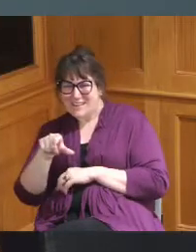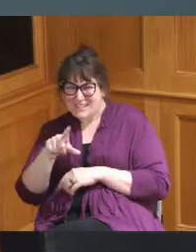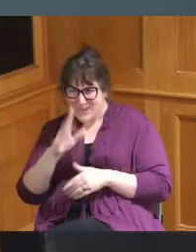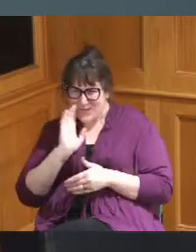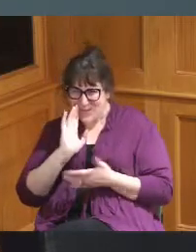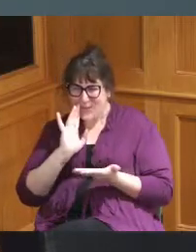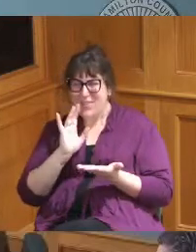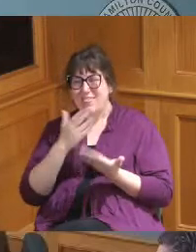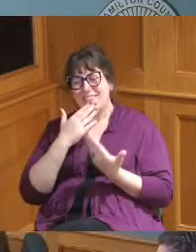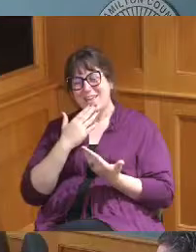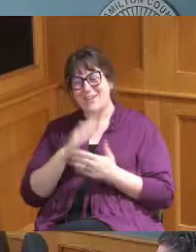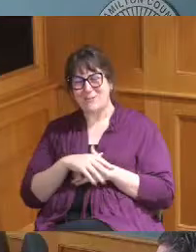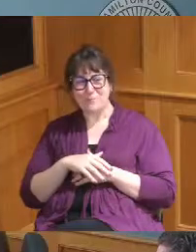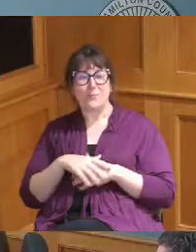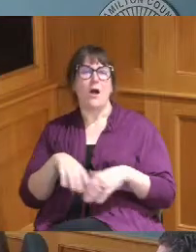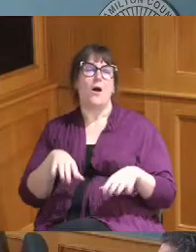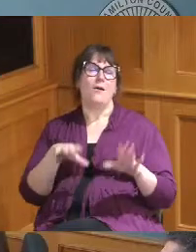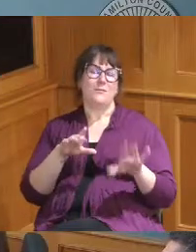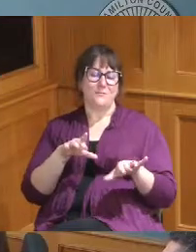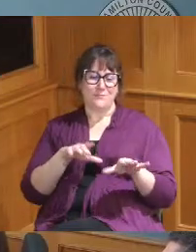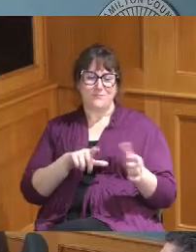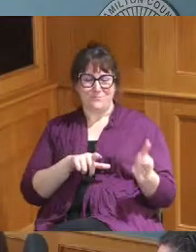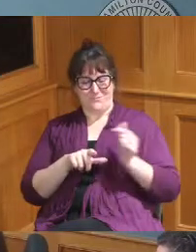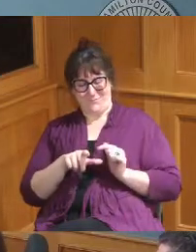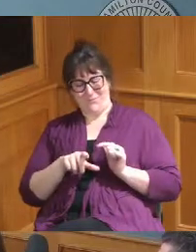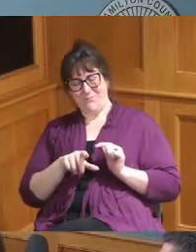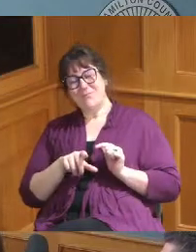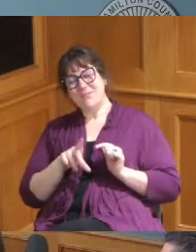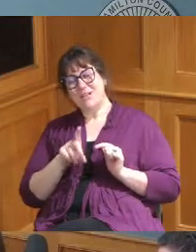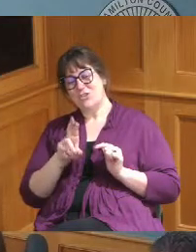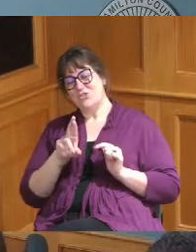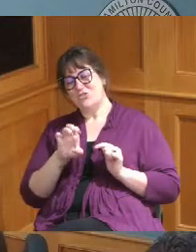you. All right. Thank you again for being here. Really appreciate it.